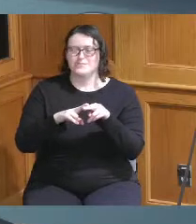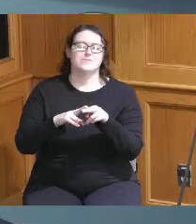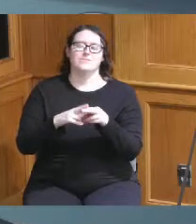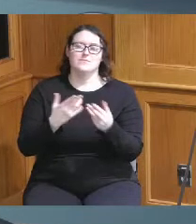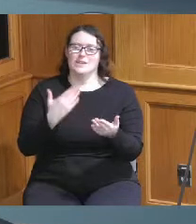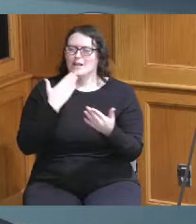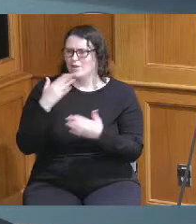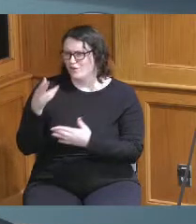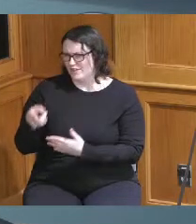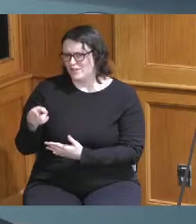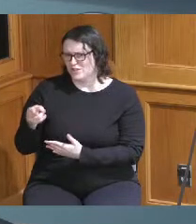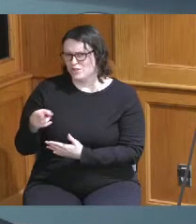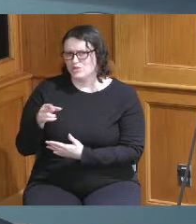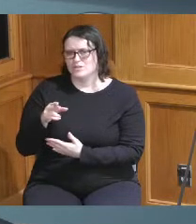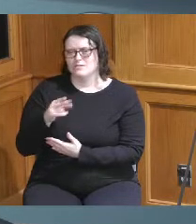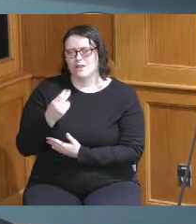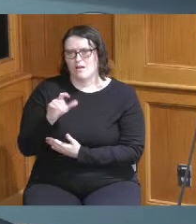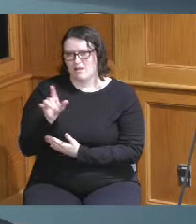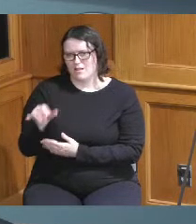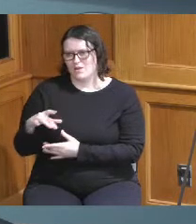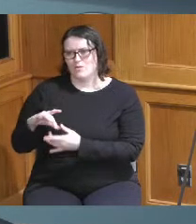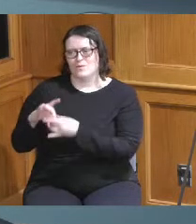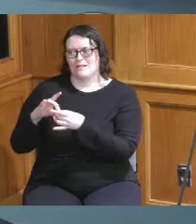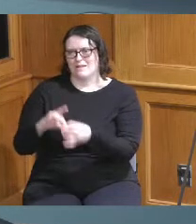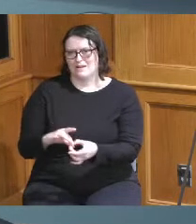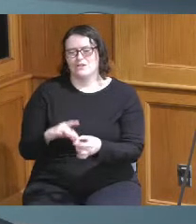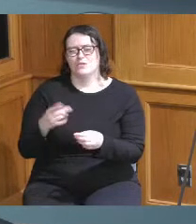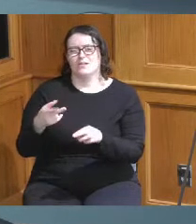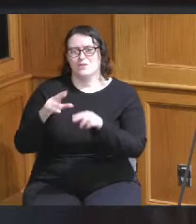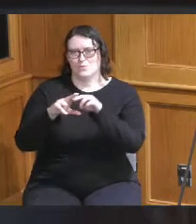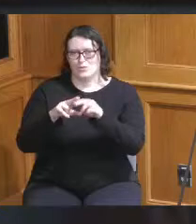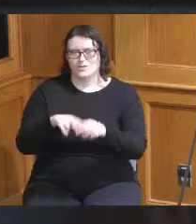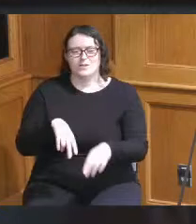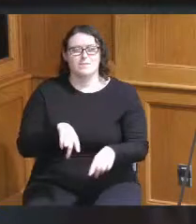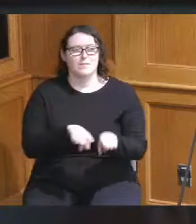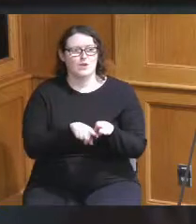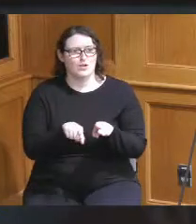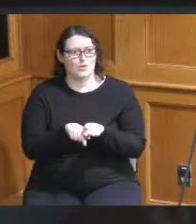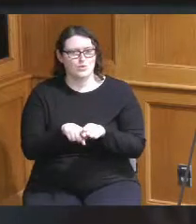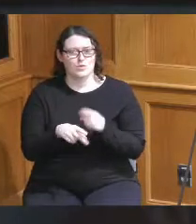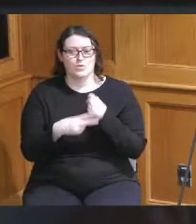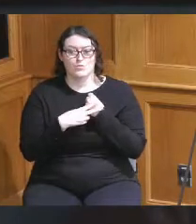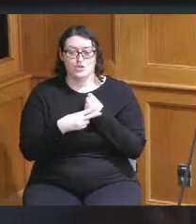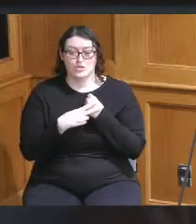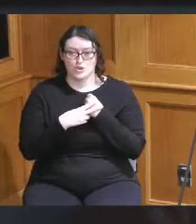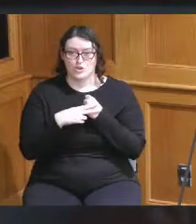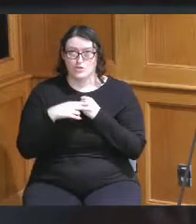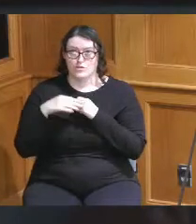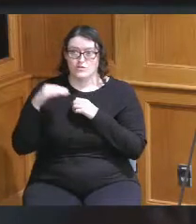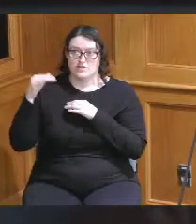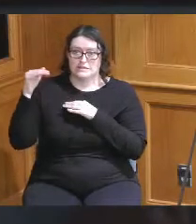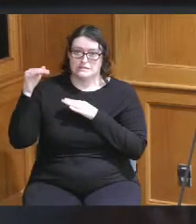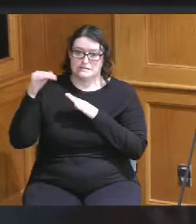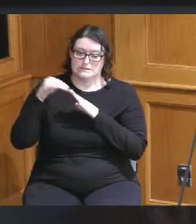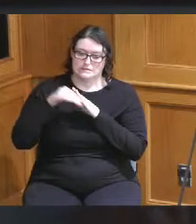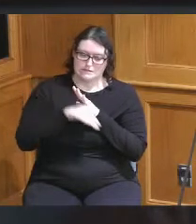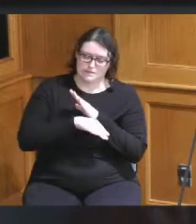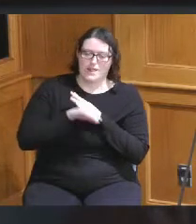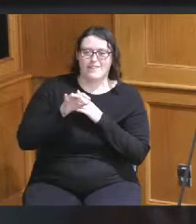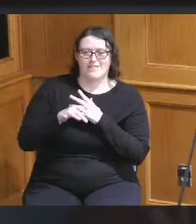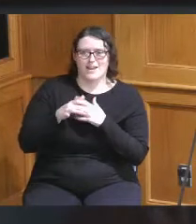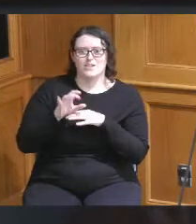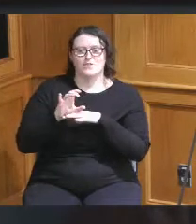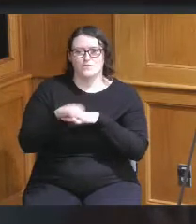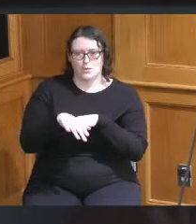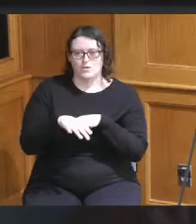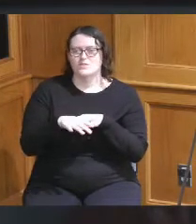the history, Holly, related to the increases, but also the reserve, because that has driven a lot of the decisions